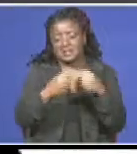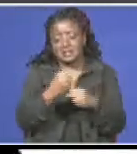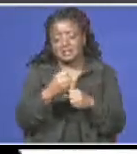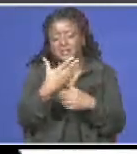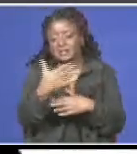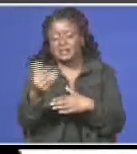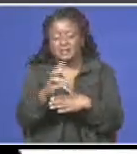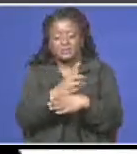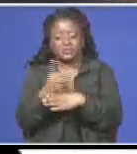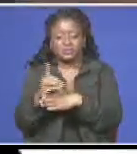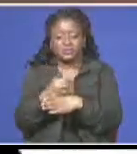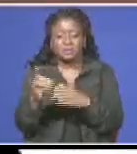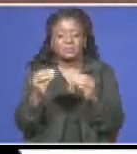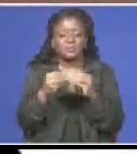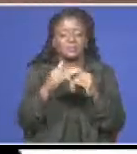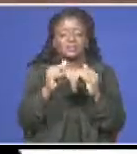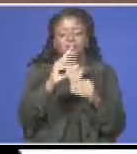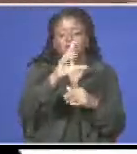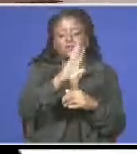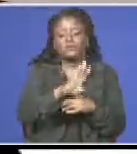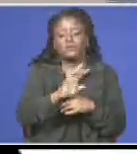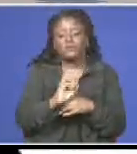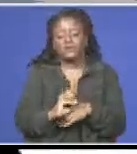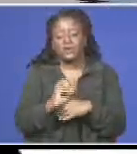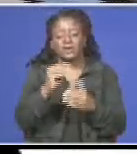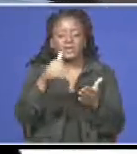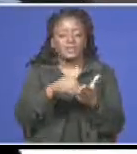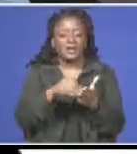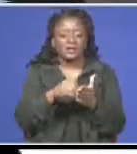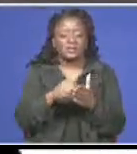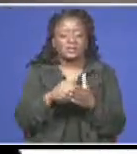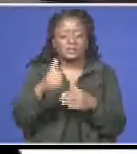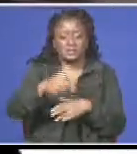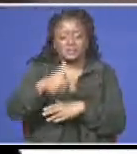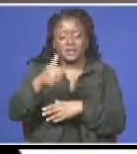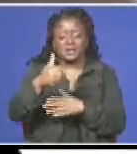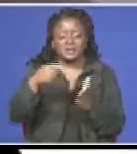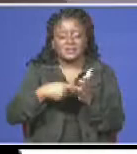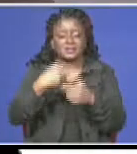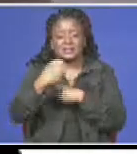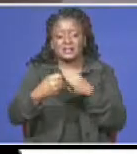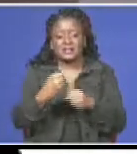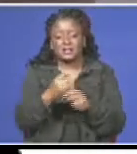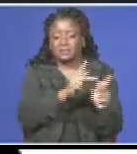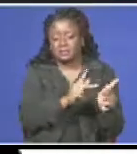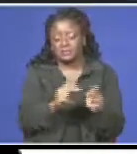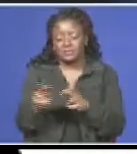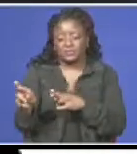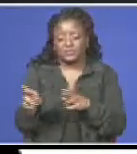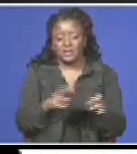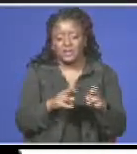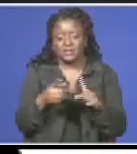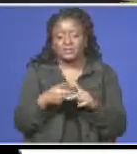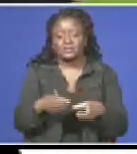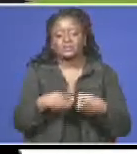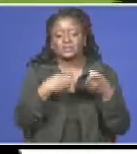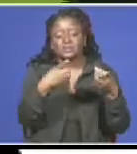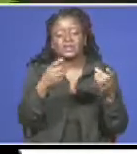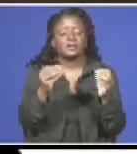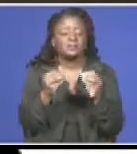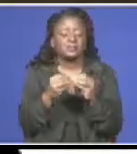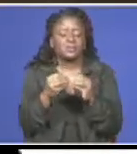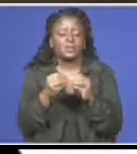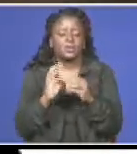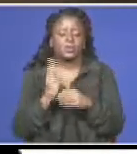distributed over 40,000 backpacks, and this year they are ready to donate more. We understand the needs